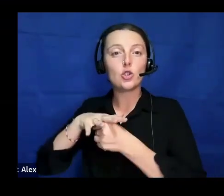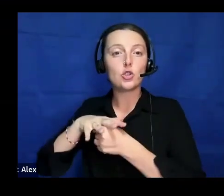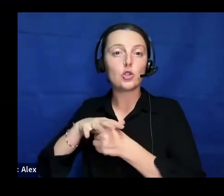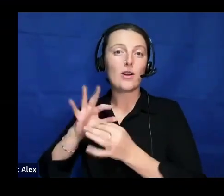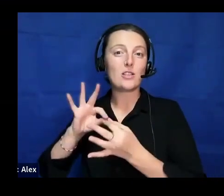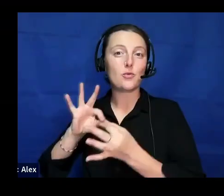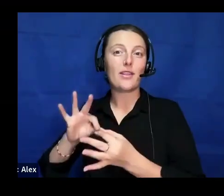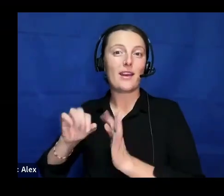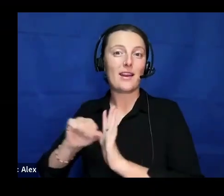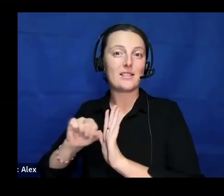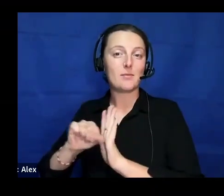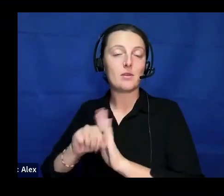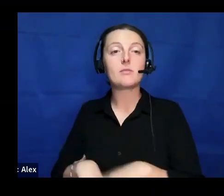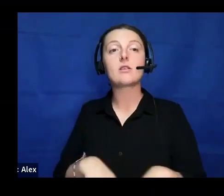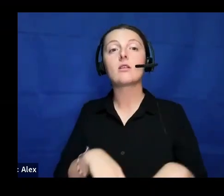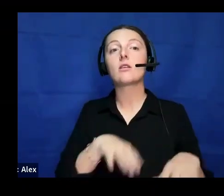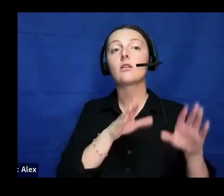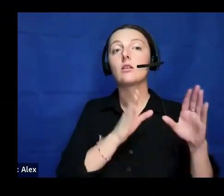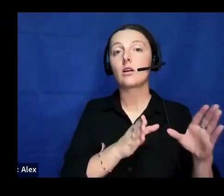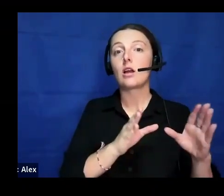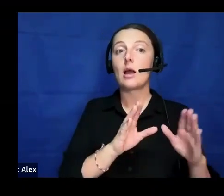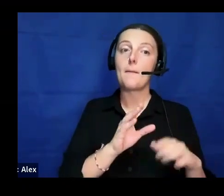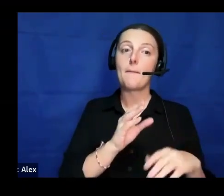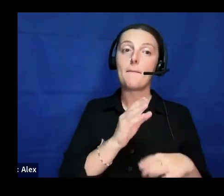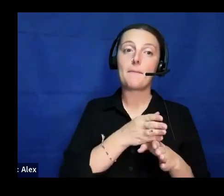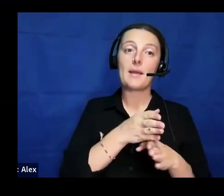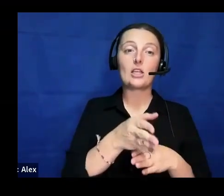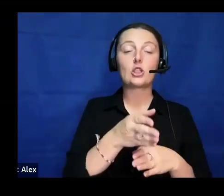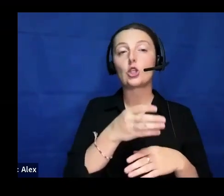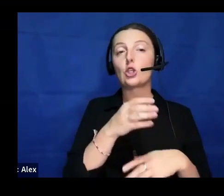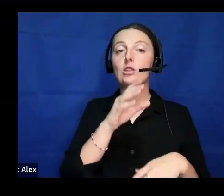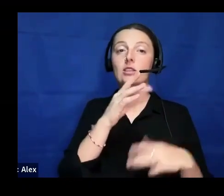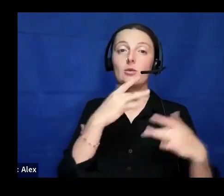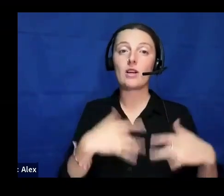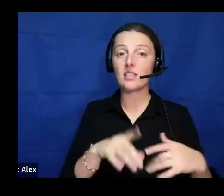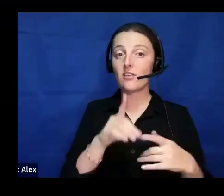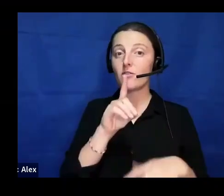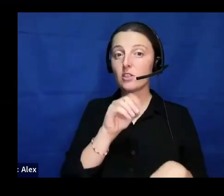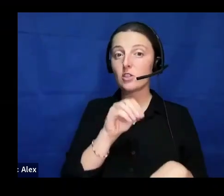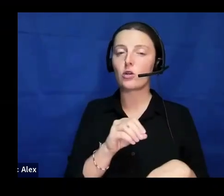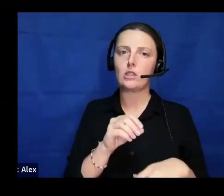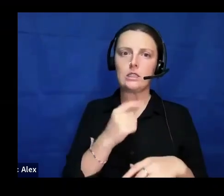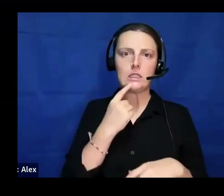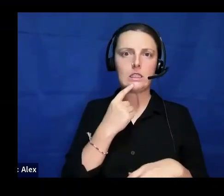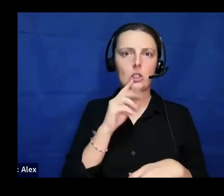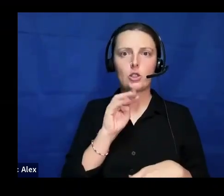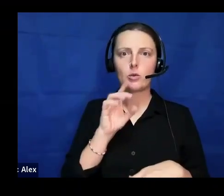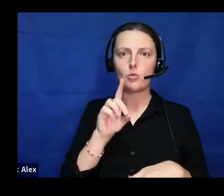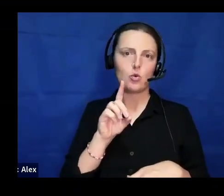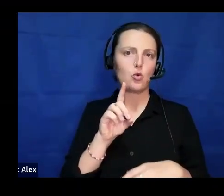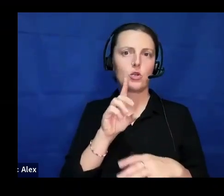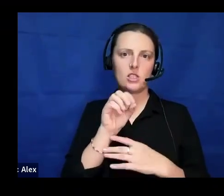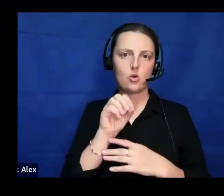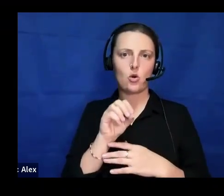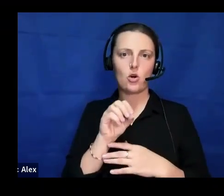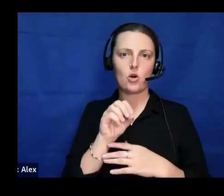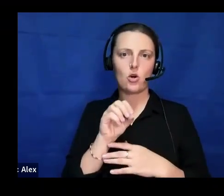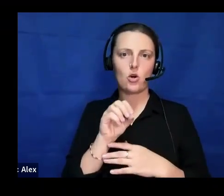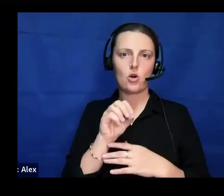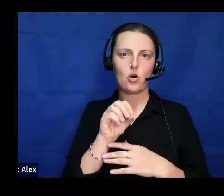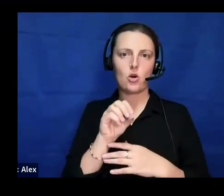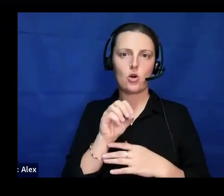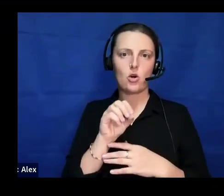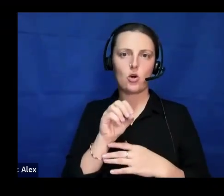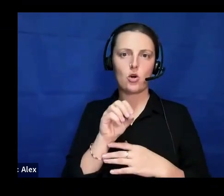So, major depressive disorder is a serious mood disorder. It lasts longer and it feels more intense than everyday